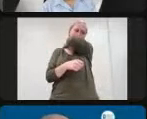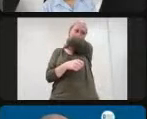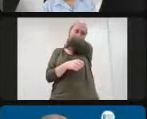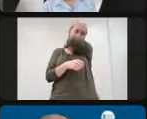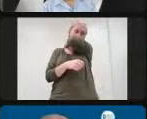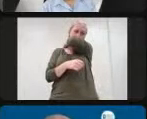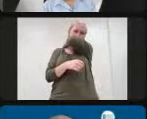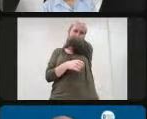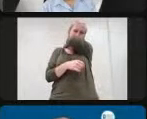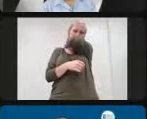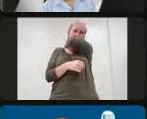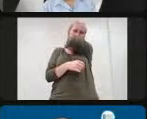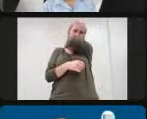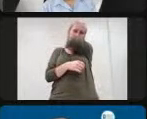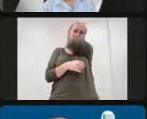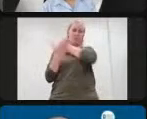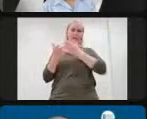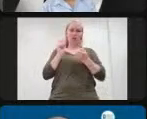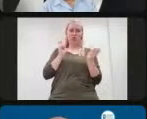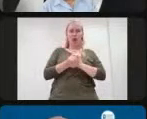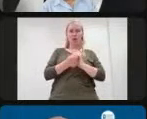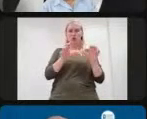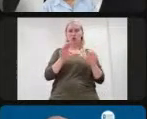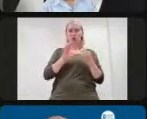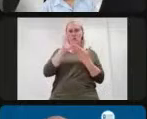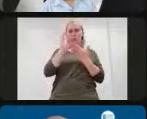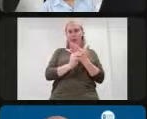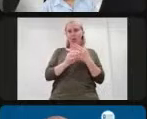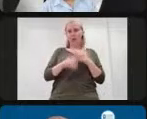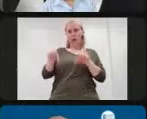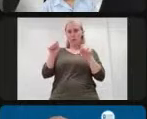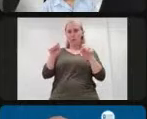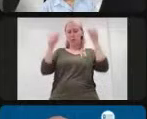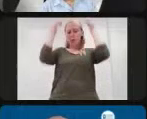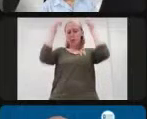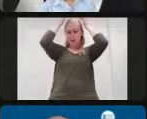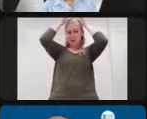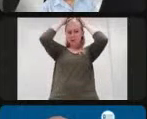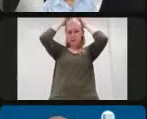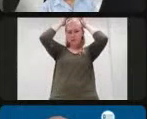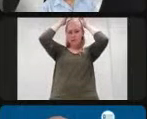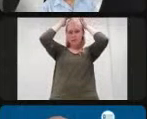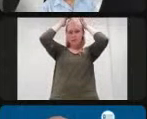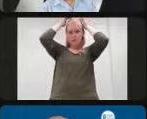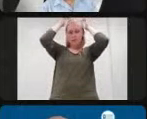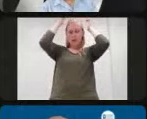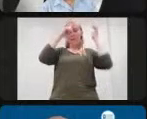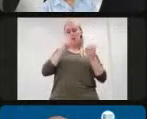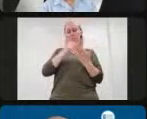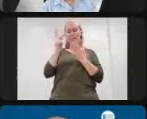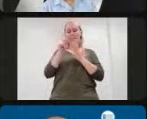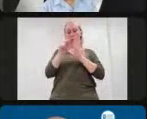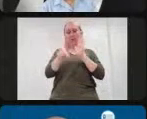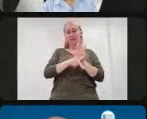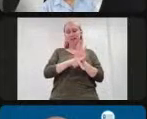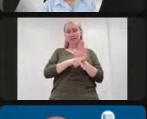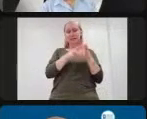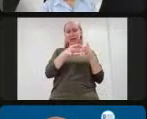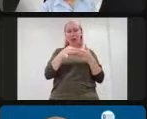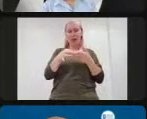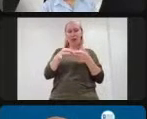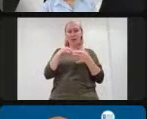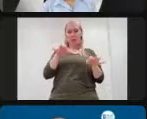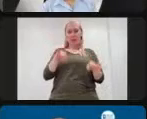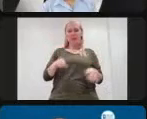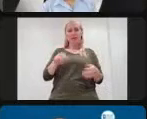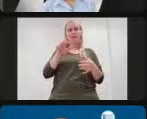wording. And also, because of the policy governance, it's always interesting to think about, how do